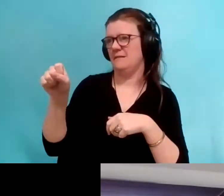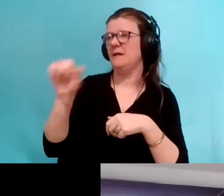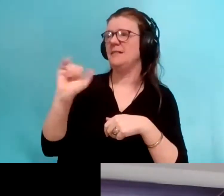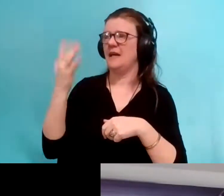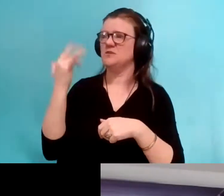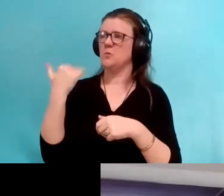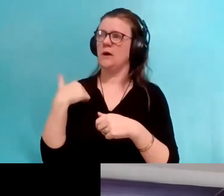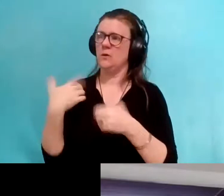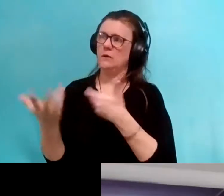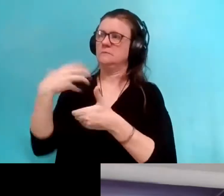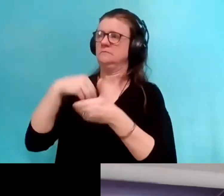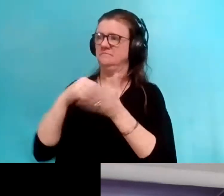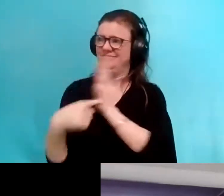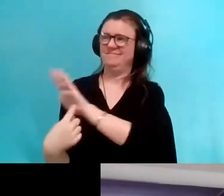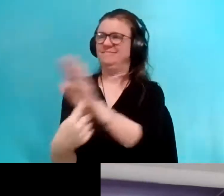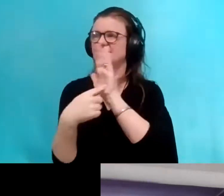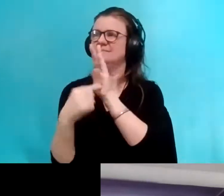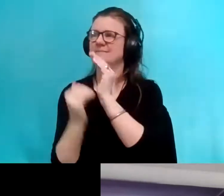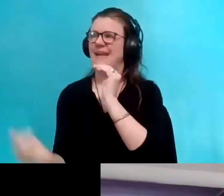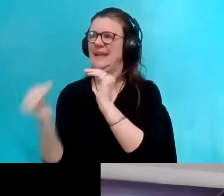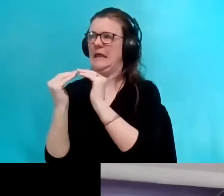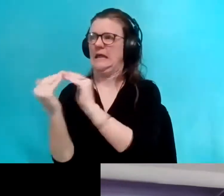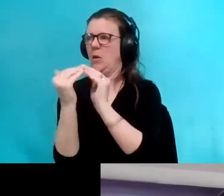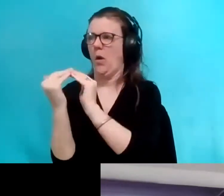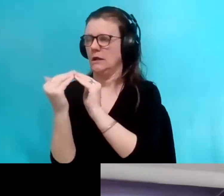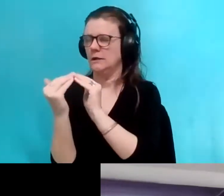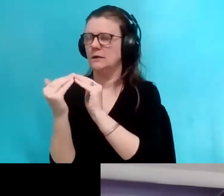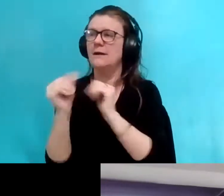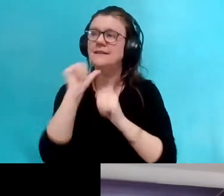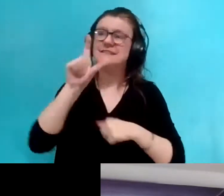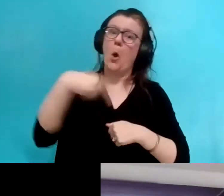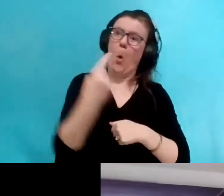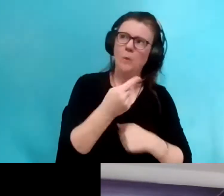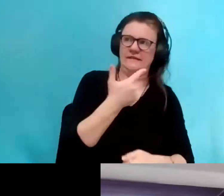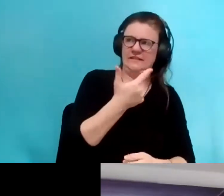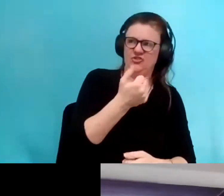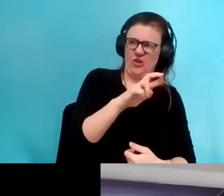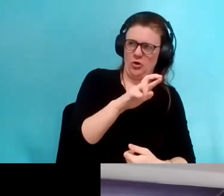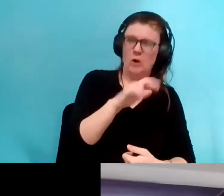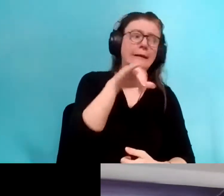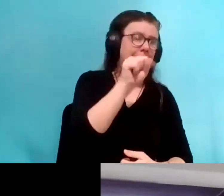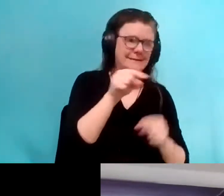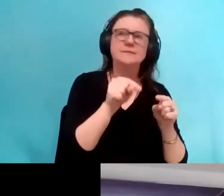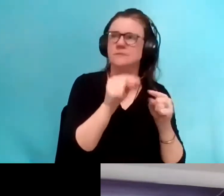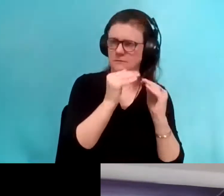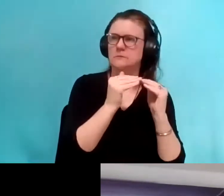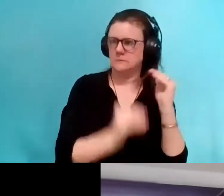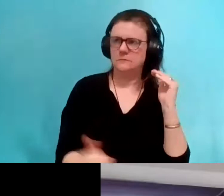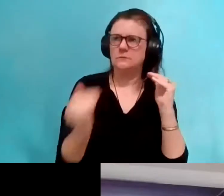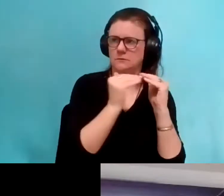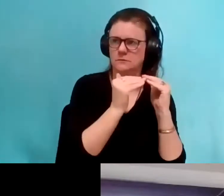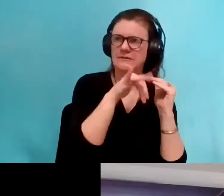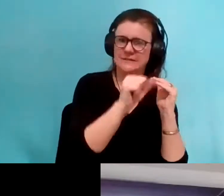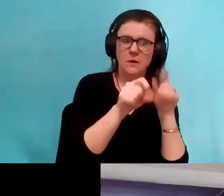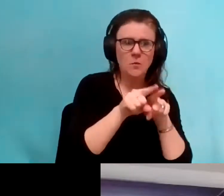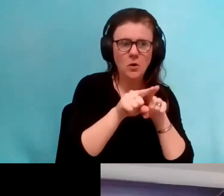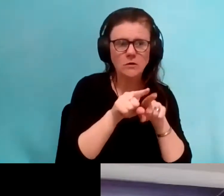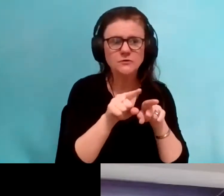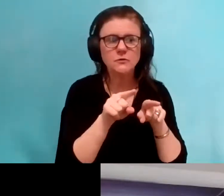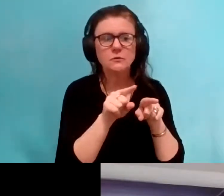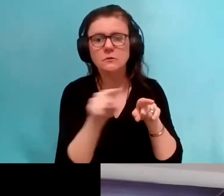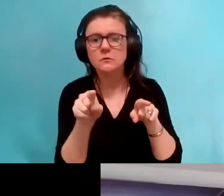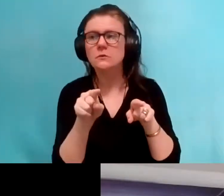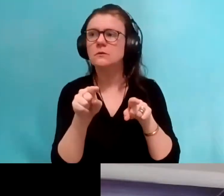intersecting inequalities. So it's not just looking at, when we are looking at gender inequality, we're also talking about